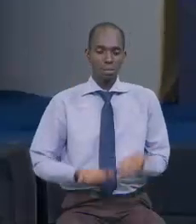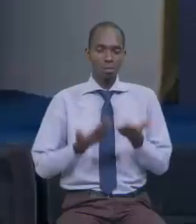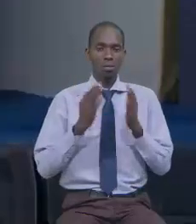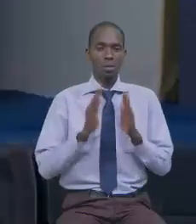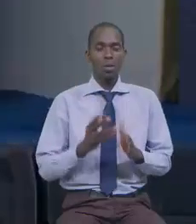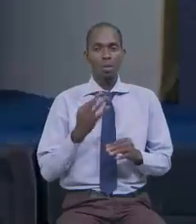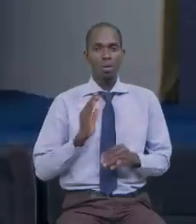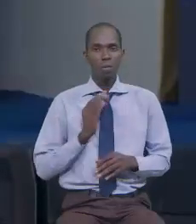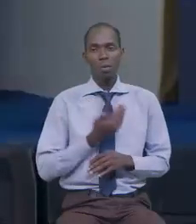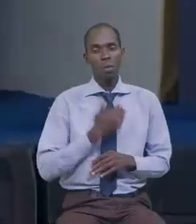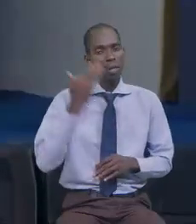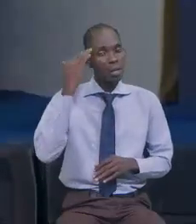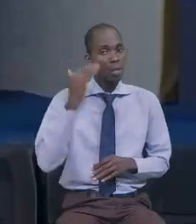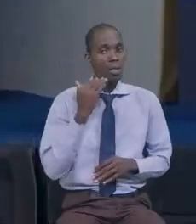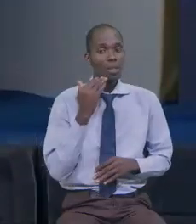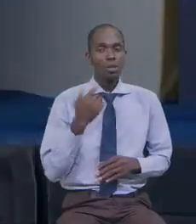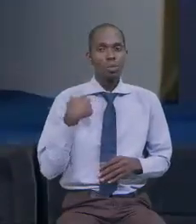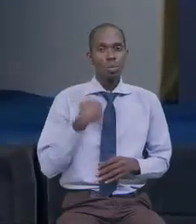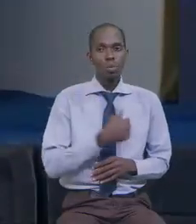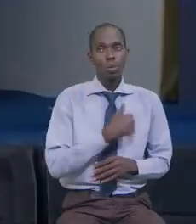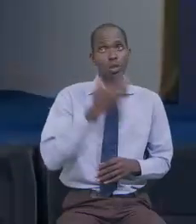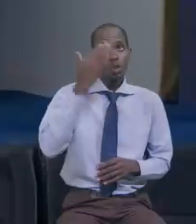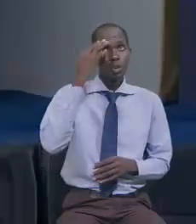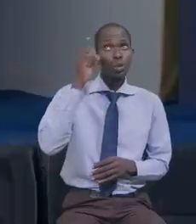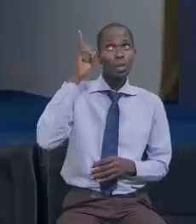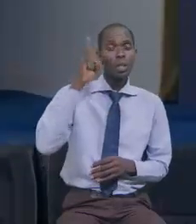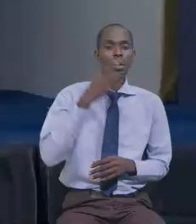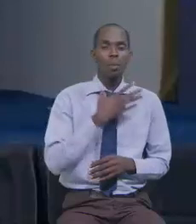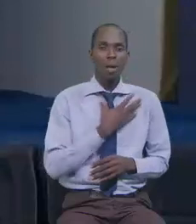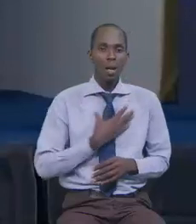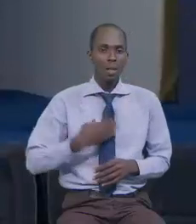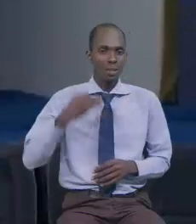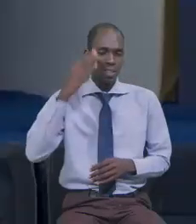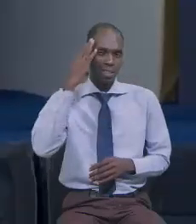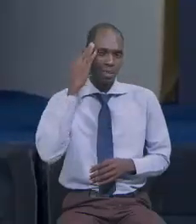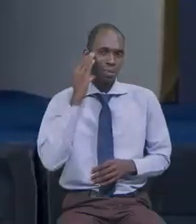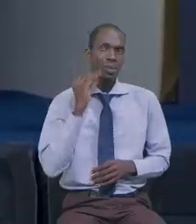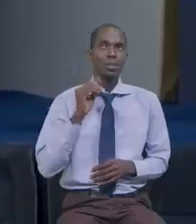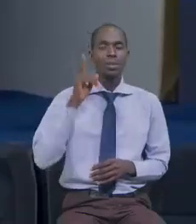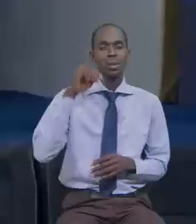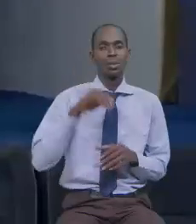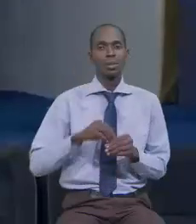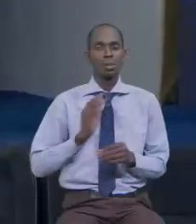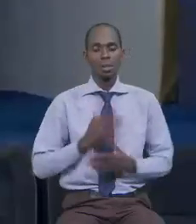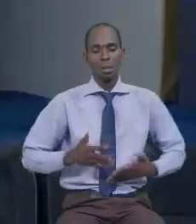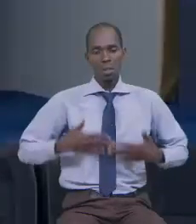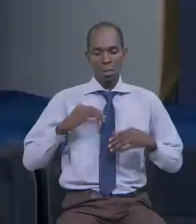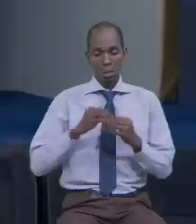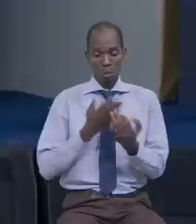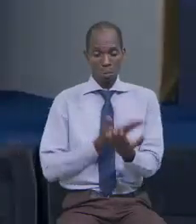know him and we experience him in life. In the morning, he's there with